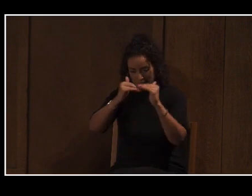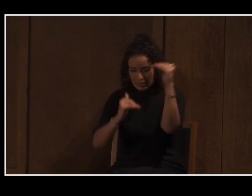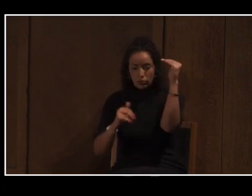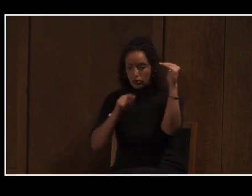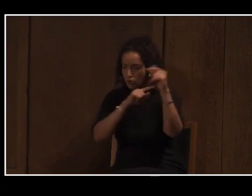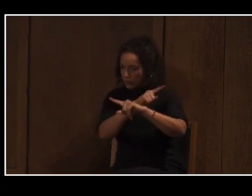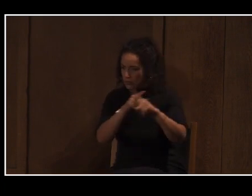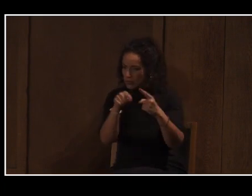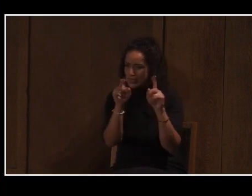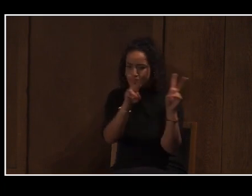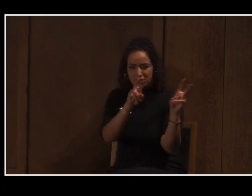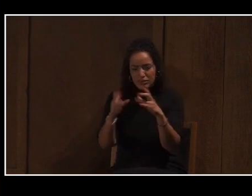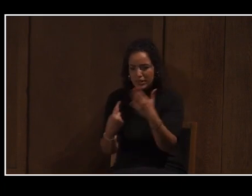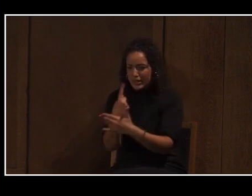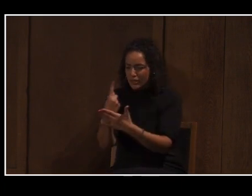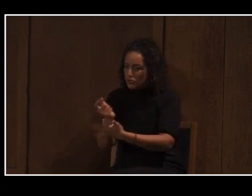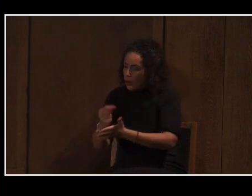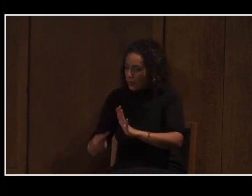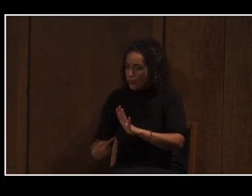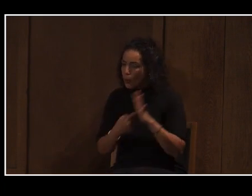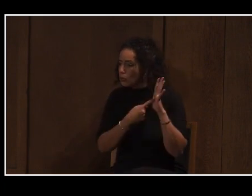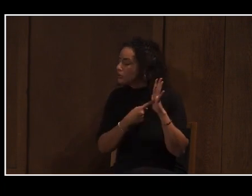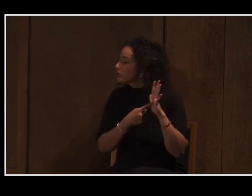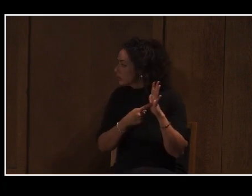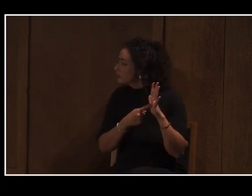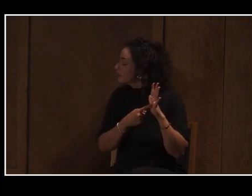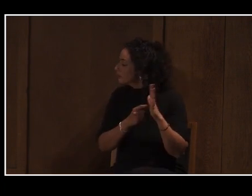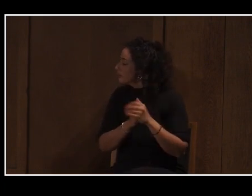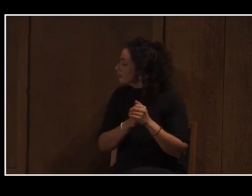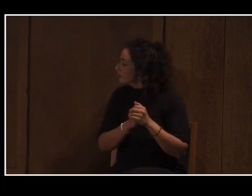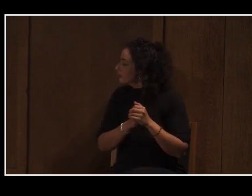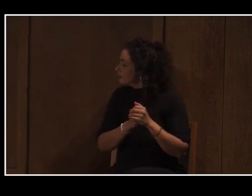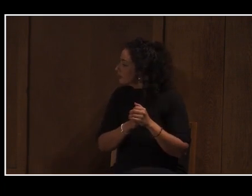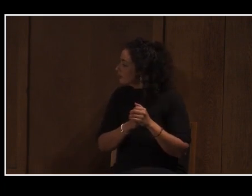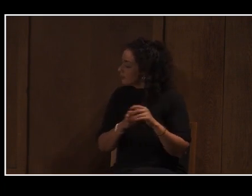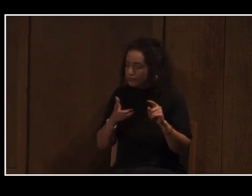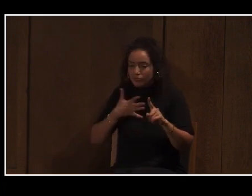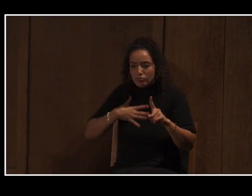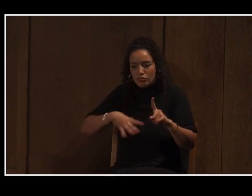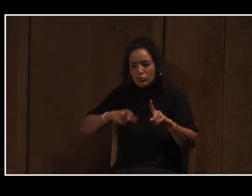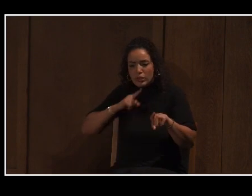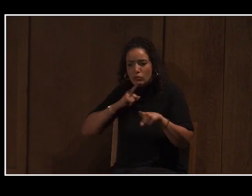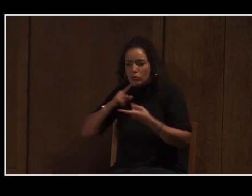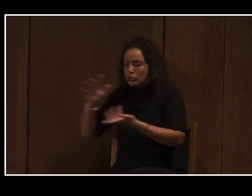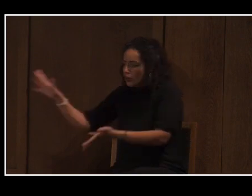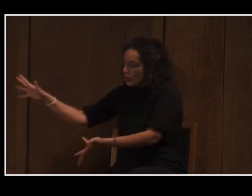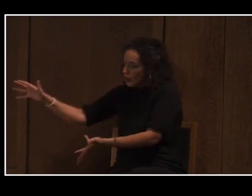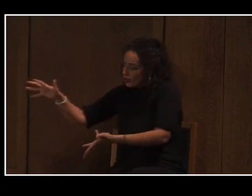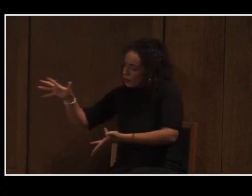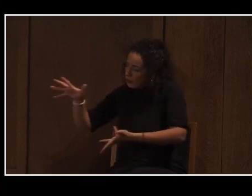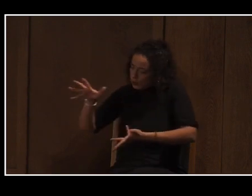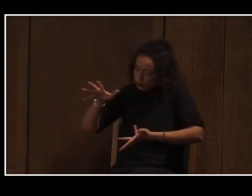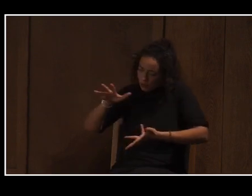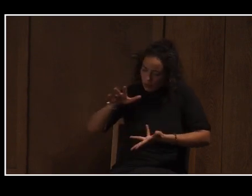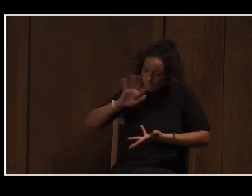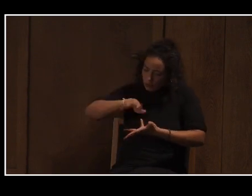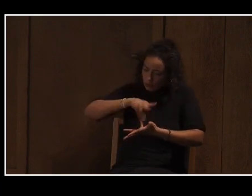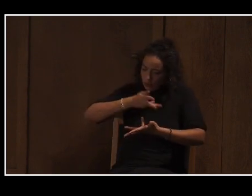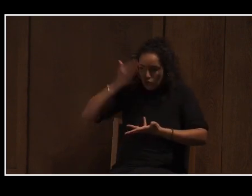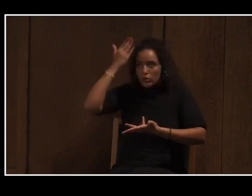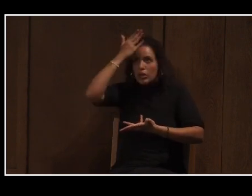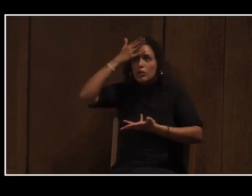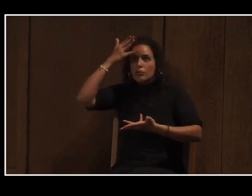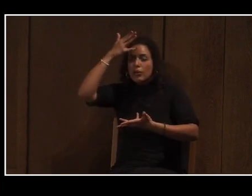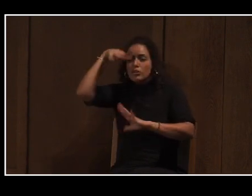things are very serious, but perhaps we also have to bring in that other space of poetry and imagination back into the place of our